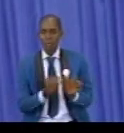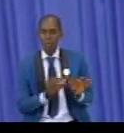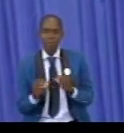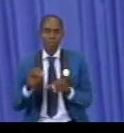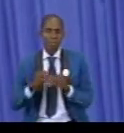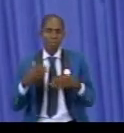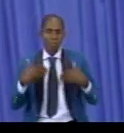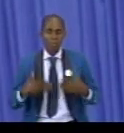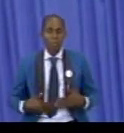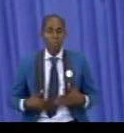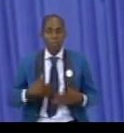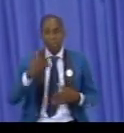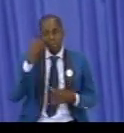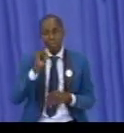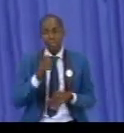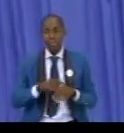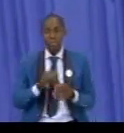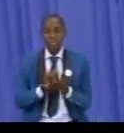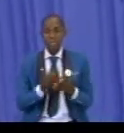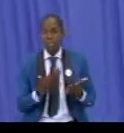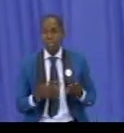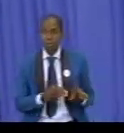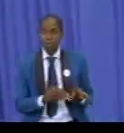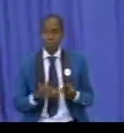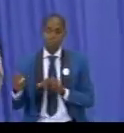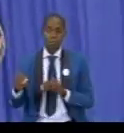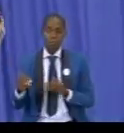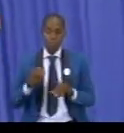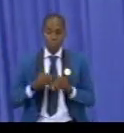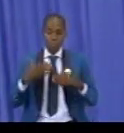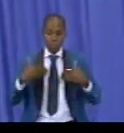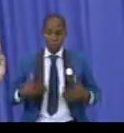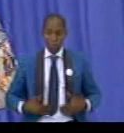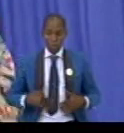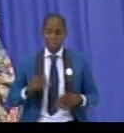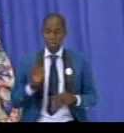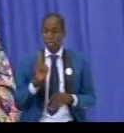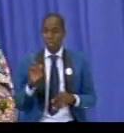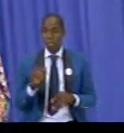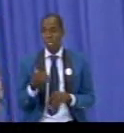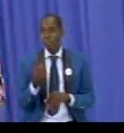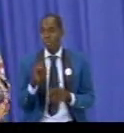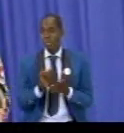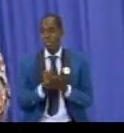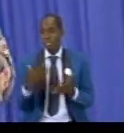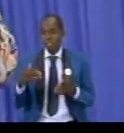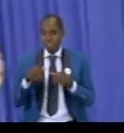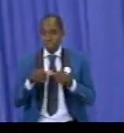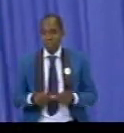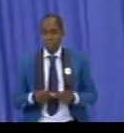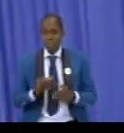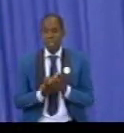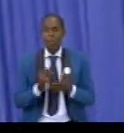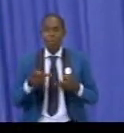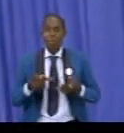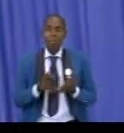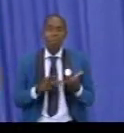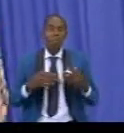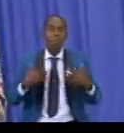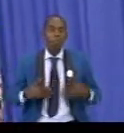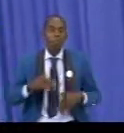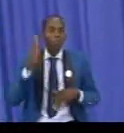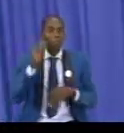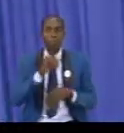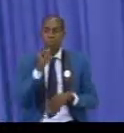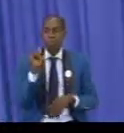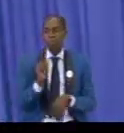where it is in my body, that part will not work. And when it left me, then the problem, sickness here and there will usually